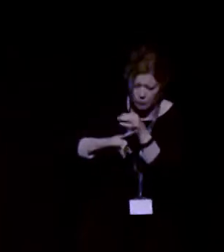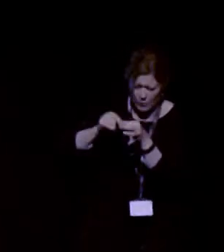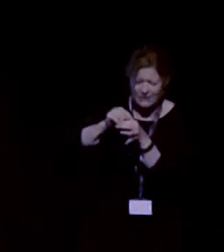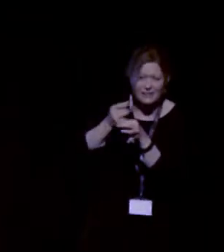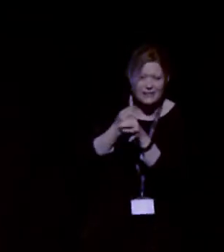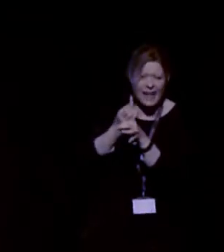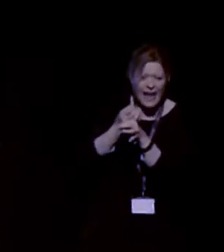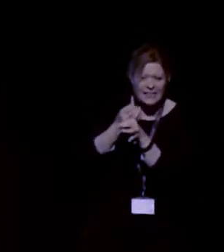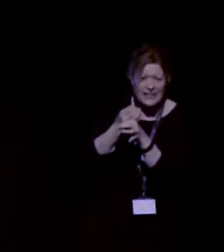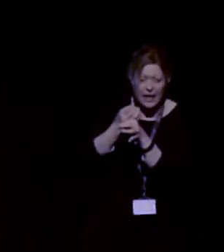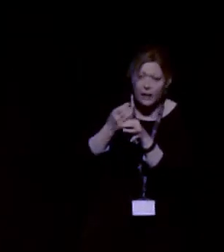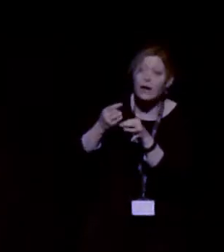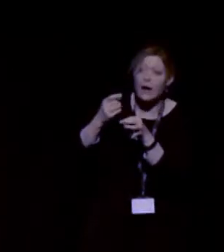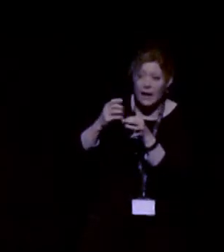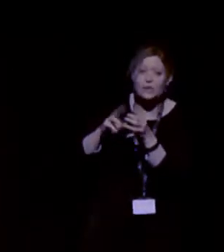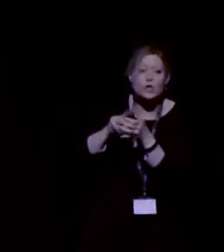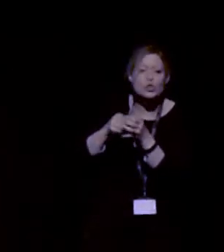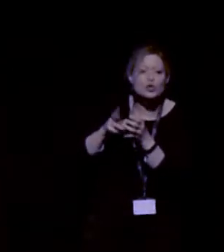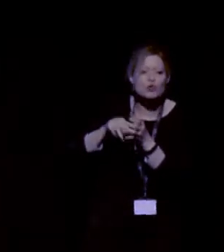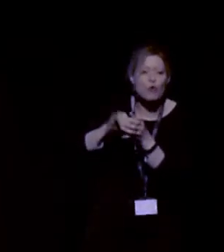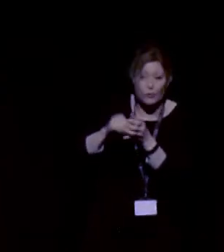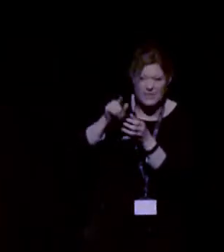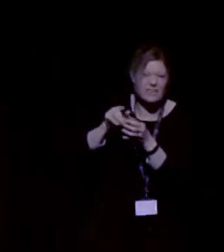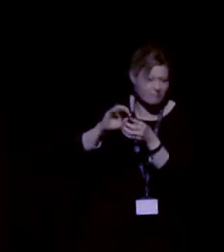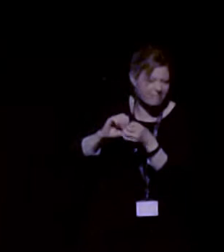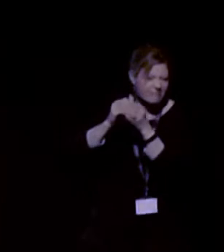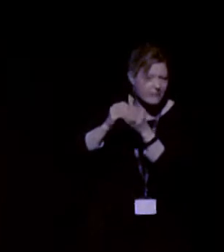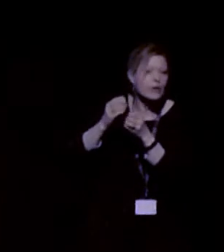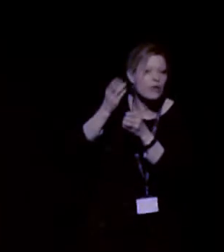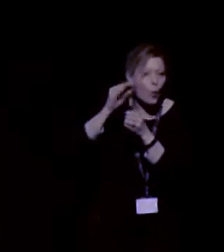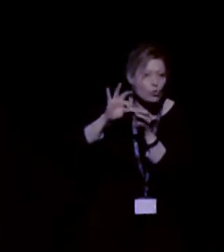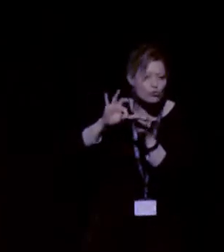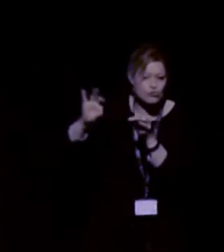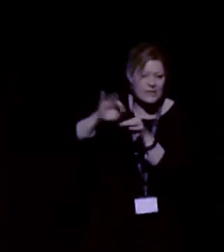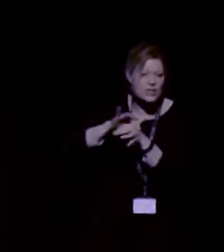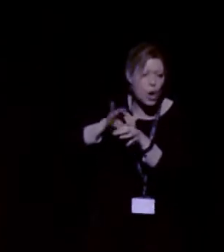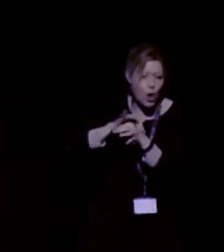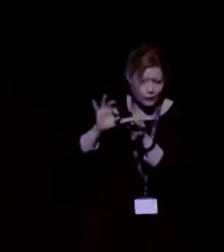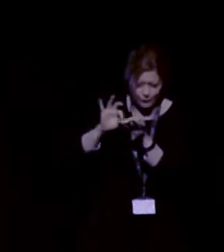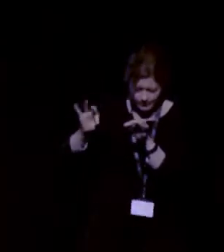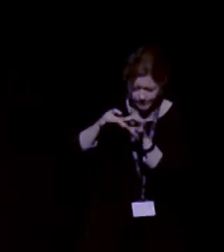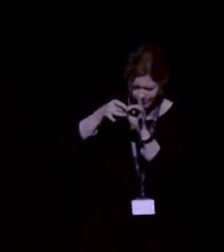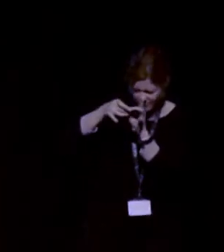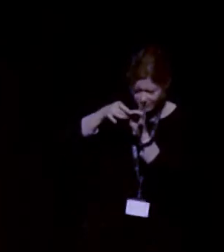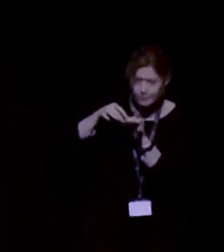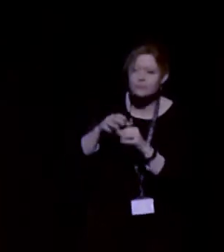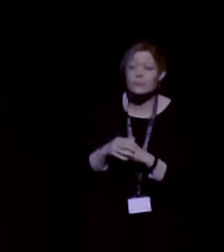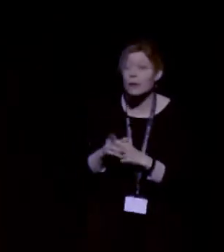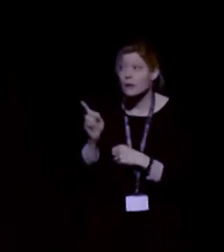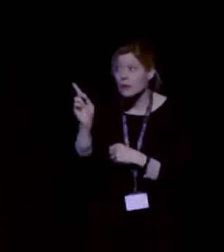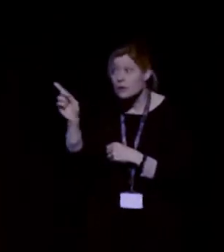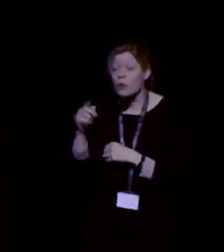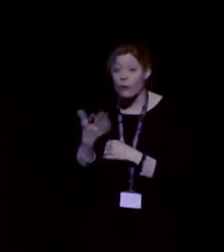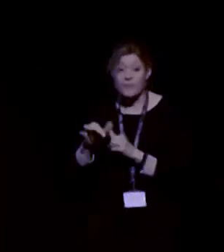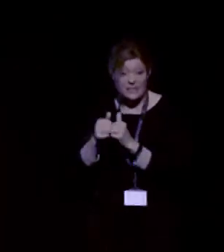the neurons that go to make up the auditory nerve. And what Kujawa and Lieberman showed was that you